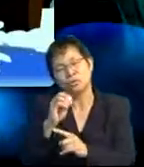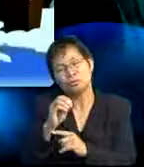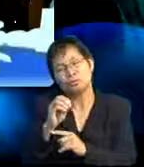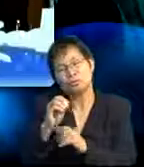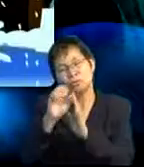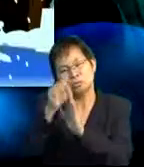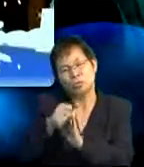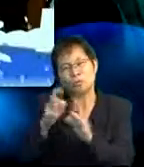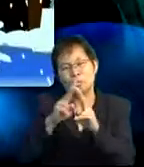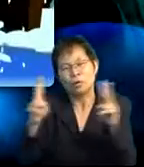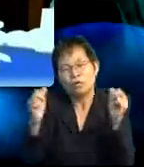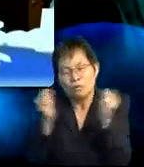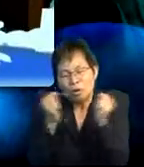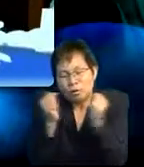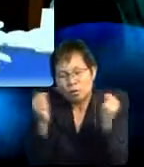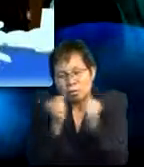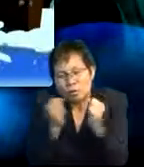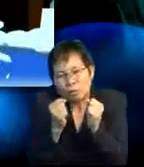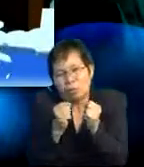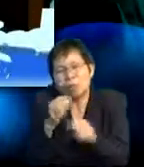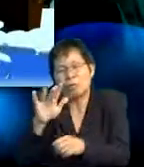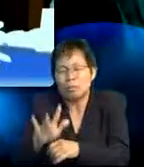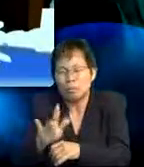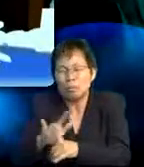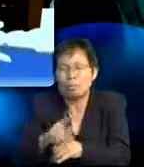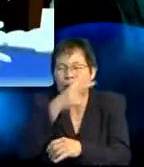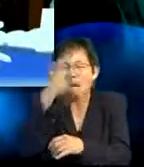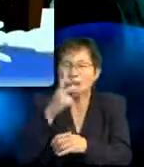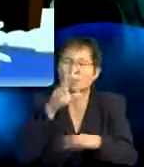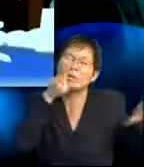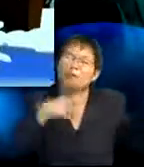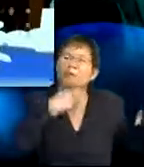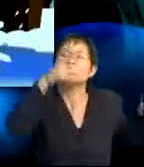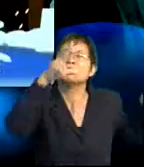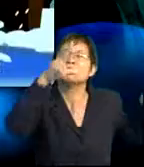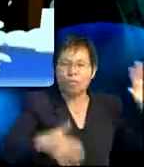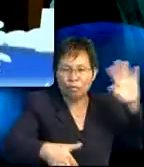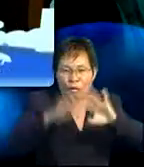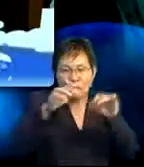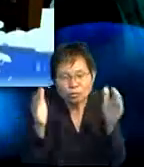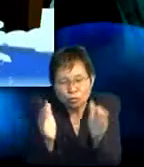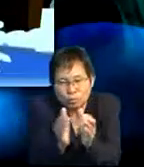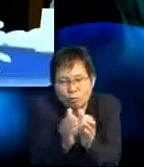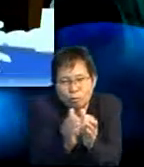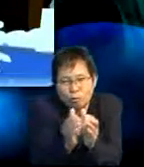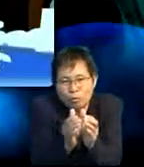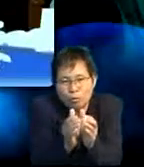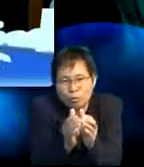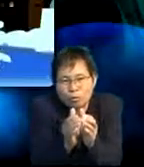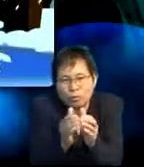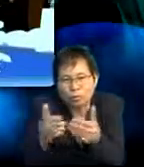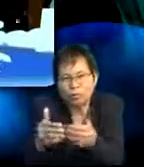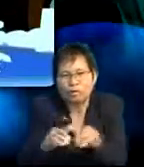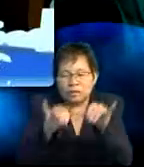Soon it became very cold. The poor ugly duckling finally found a small pond